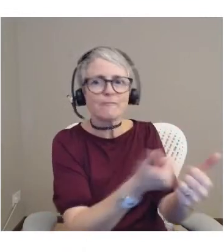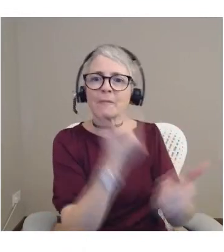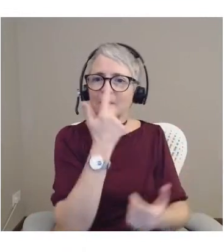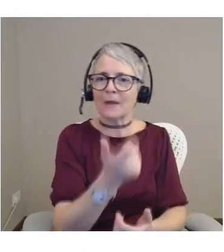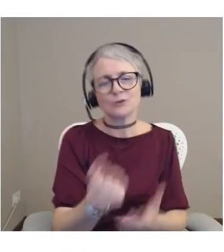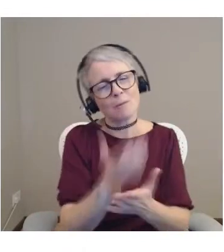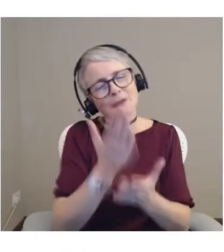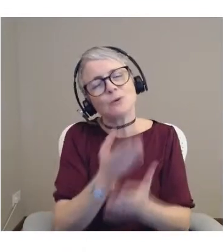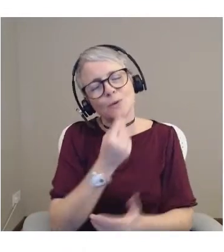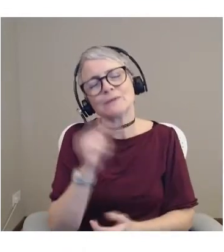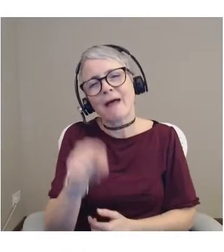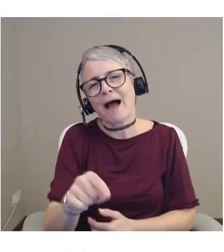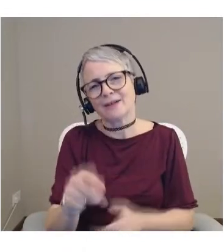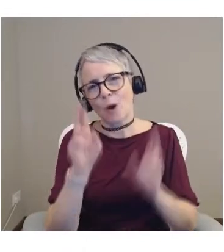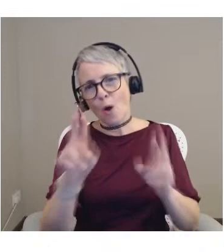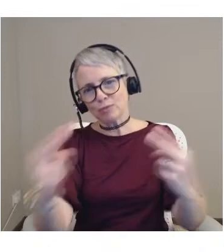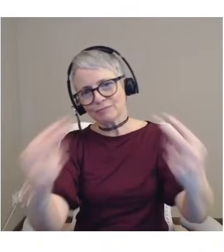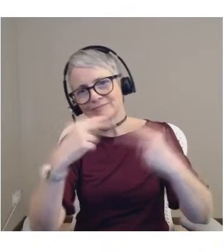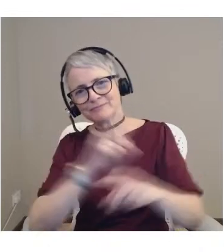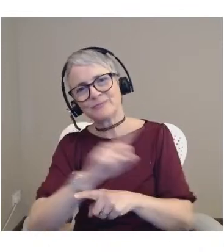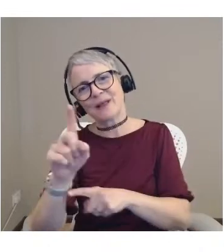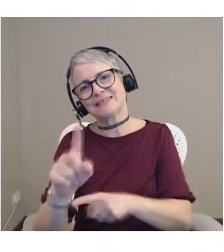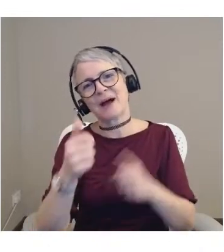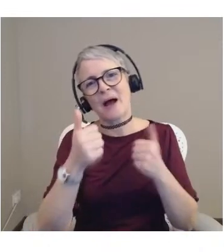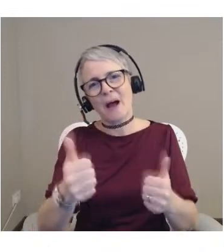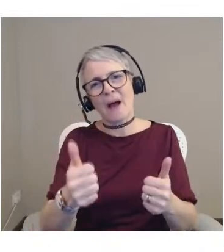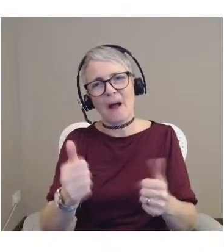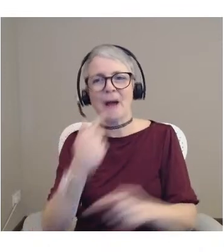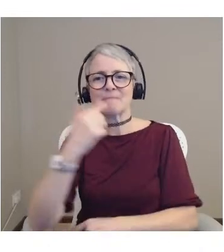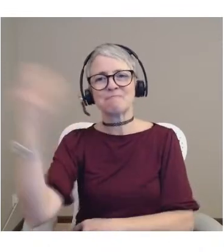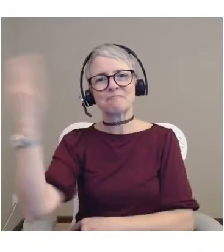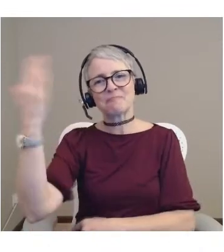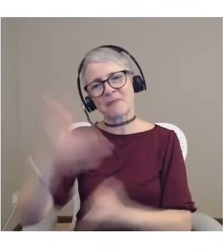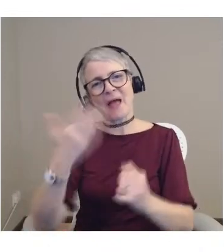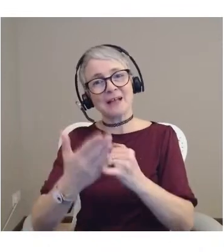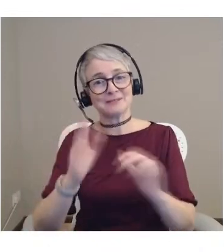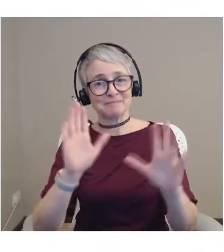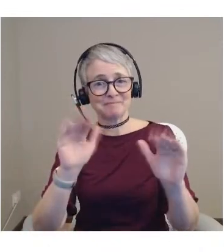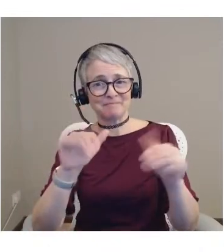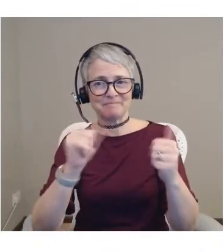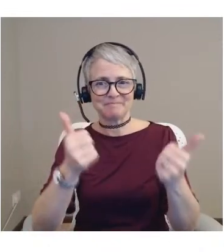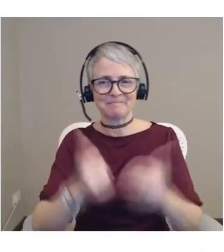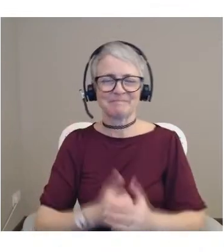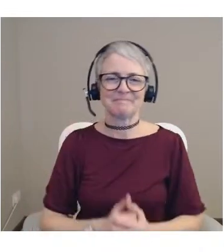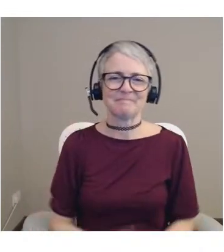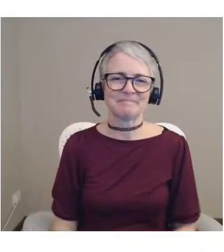sure you join into the workshops, and we'll catch up with you again at the keynotes later on in the day. Thanks for joining us.